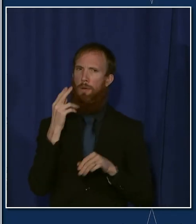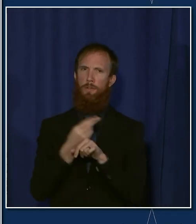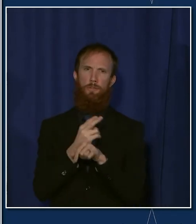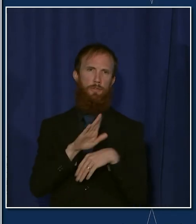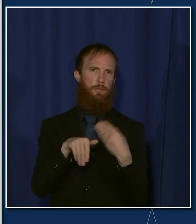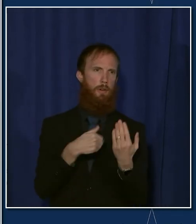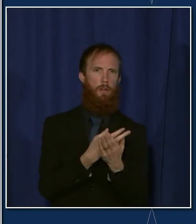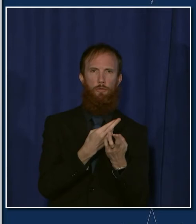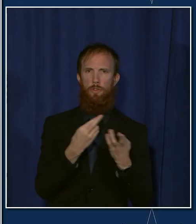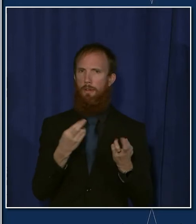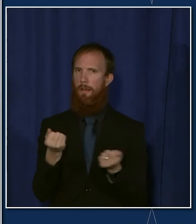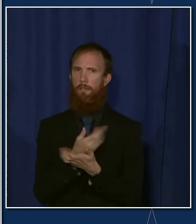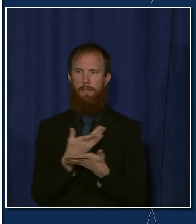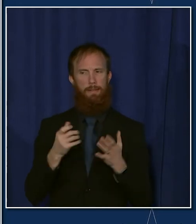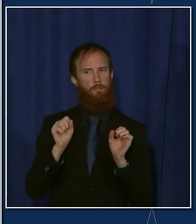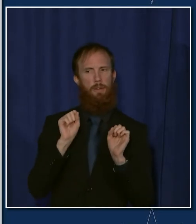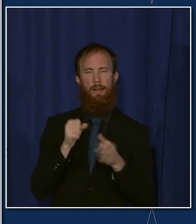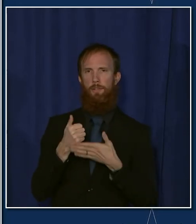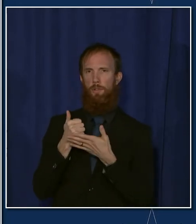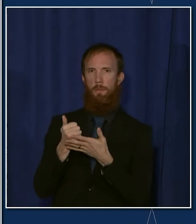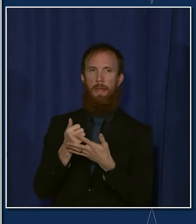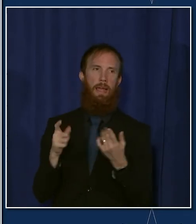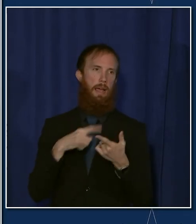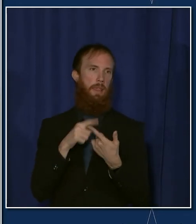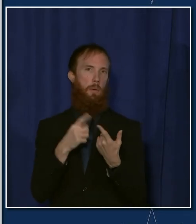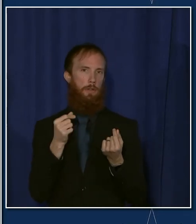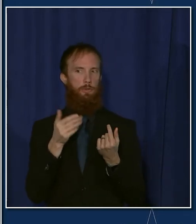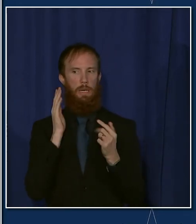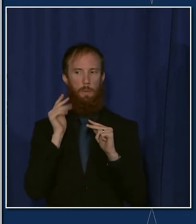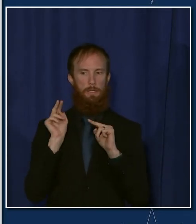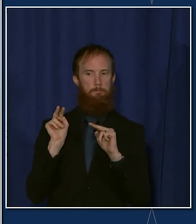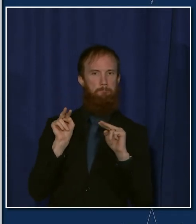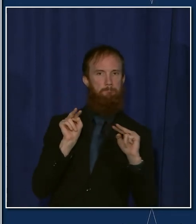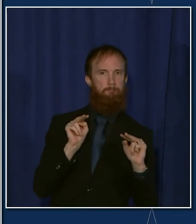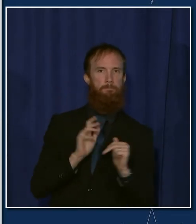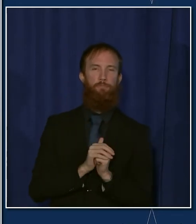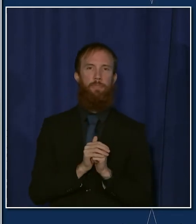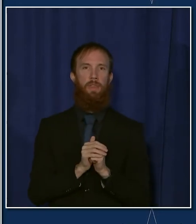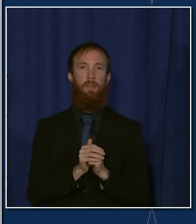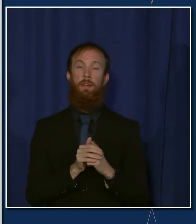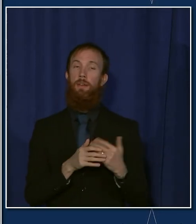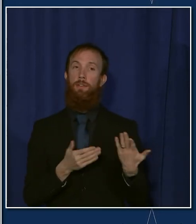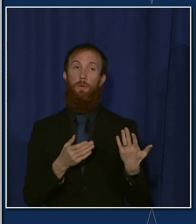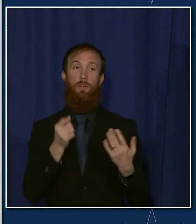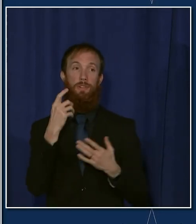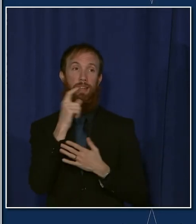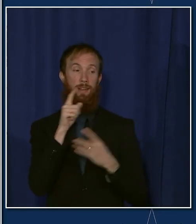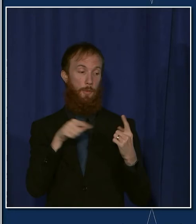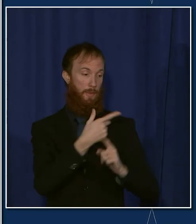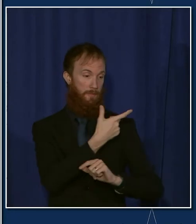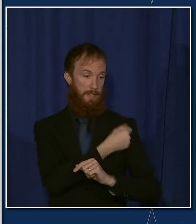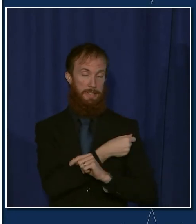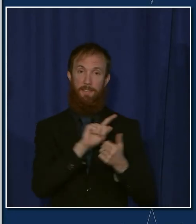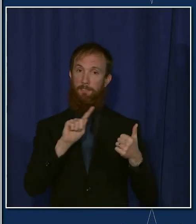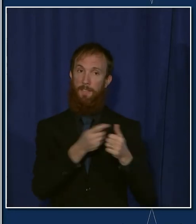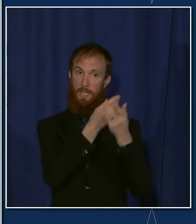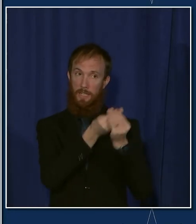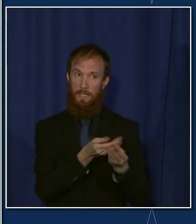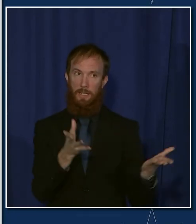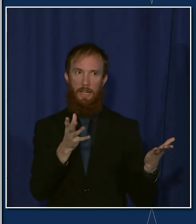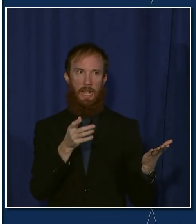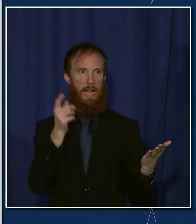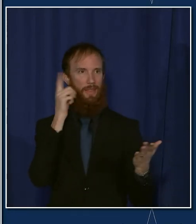then we'll just monitor. So in other words, as we get to, and the good news is, even though when the vaccines first came out, I always thought it had to be exactly